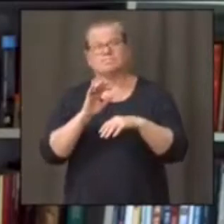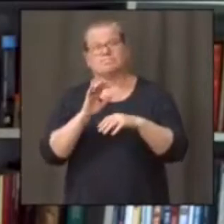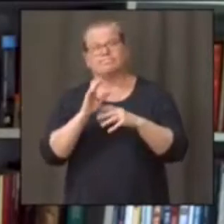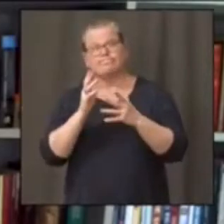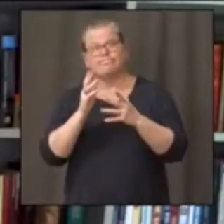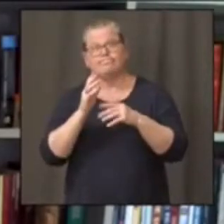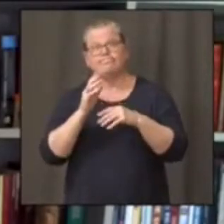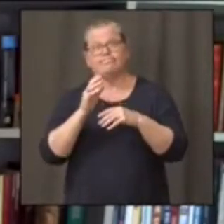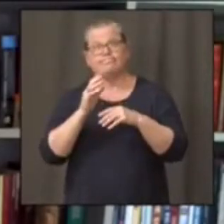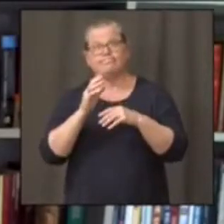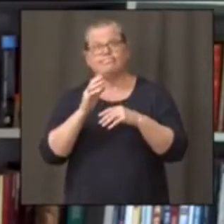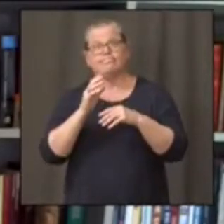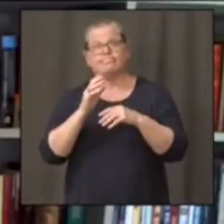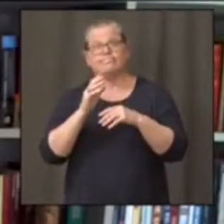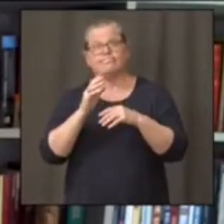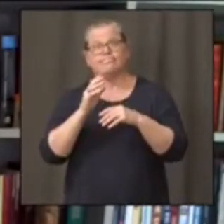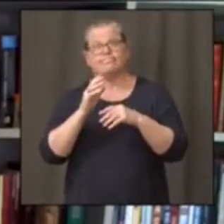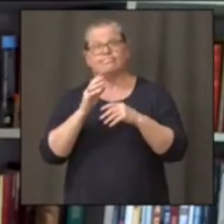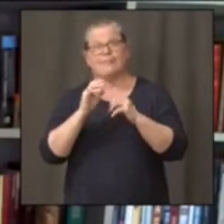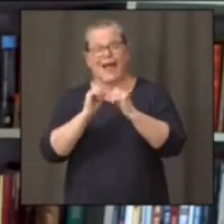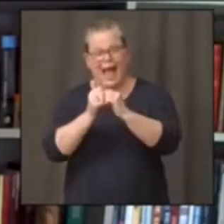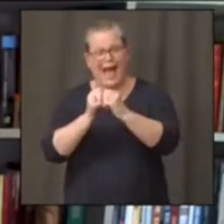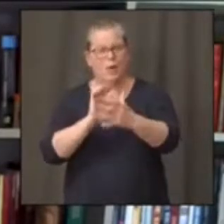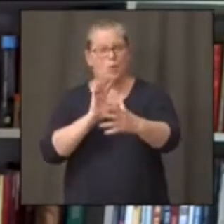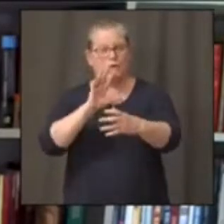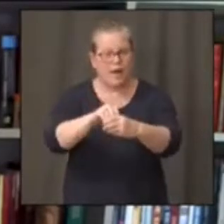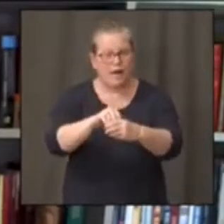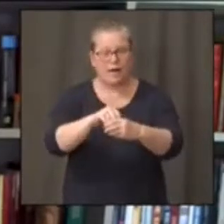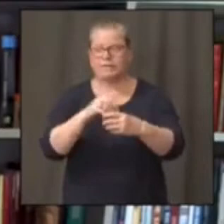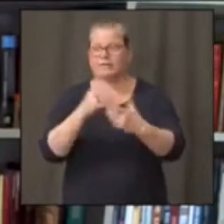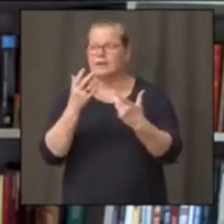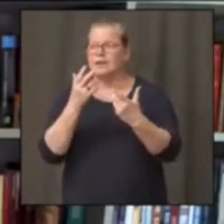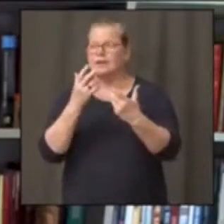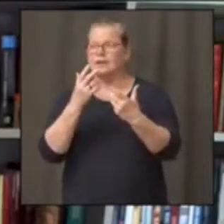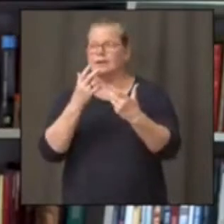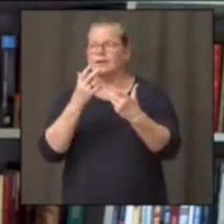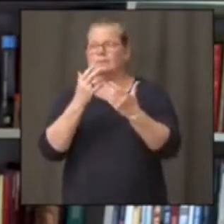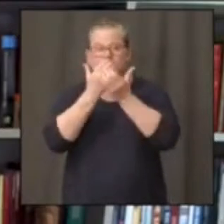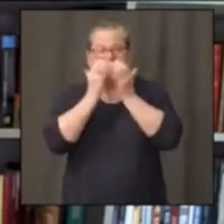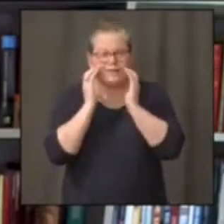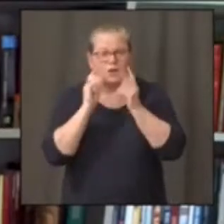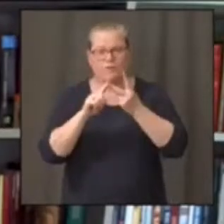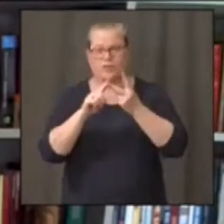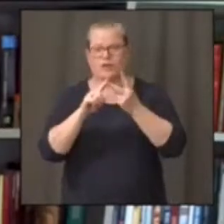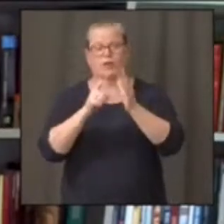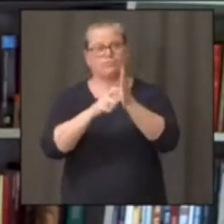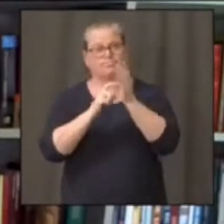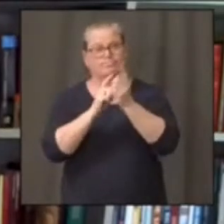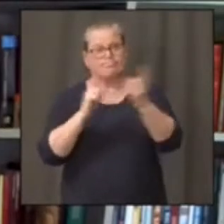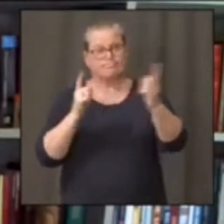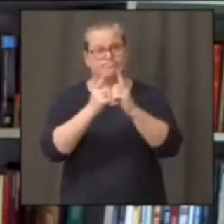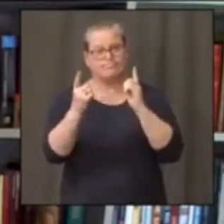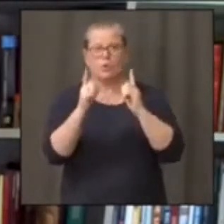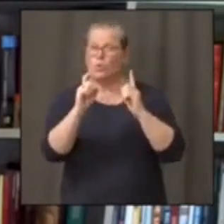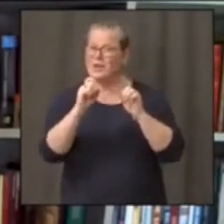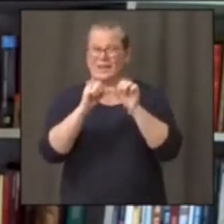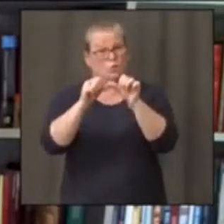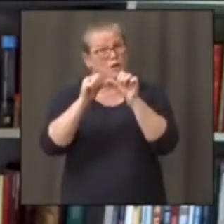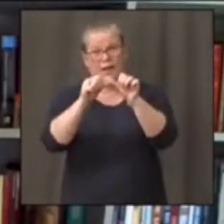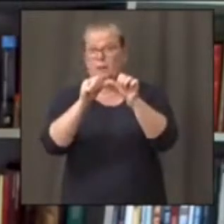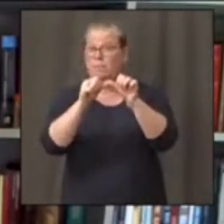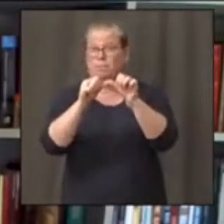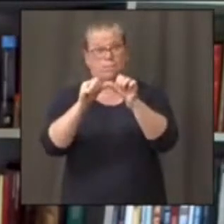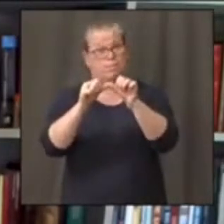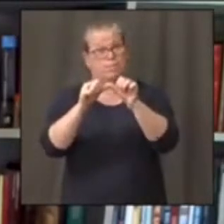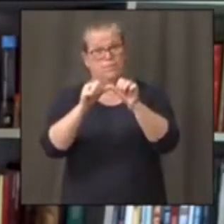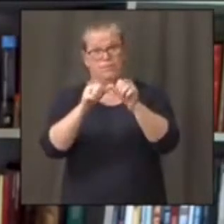of interventions, whether it's the face coverings or whether it's the social distancing, we need to keep a high bar, until we really